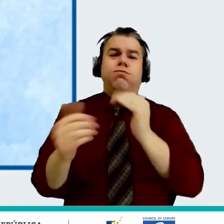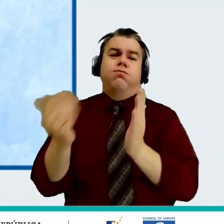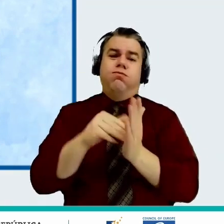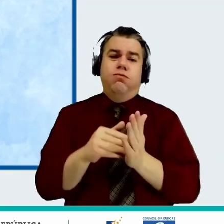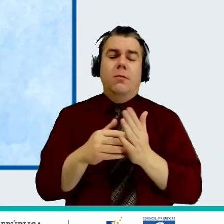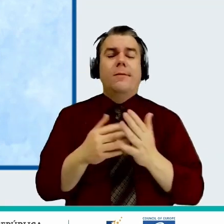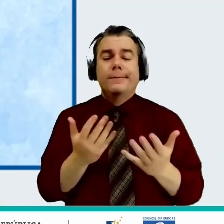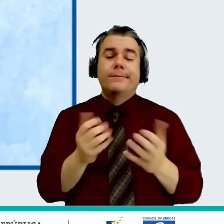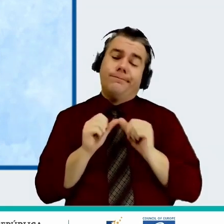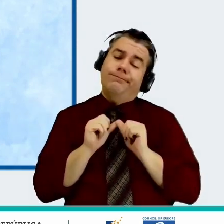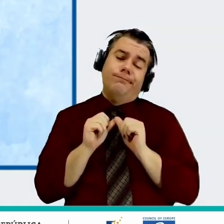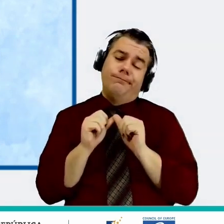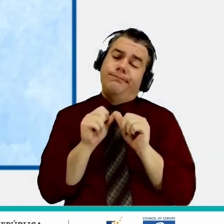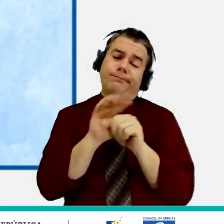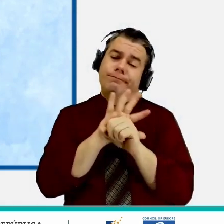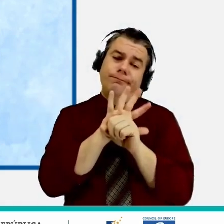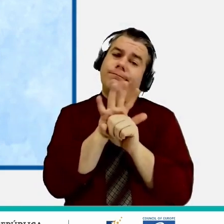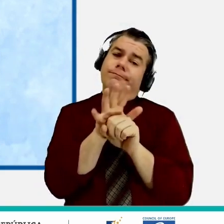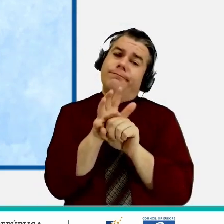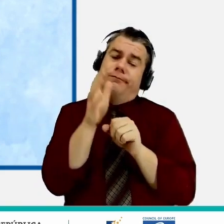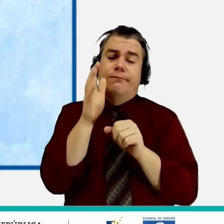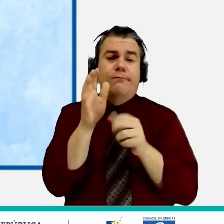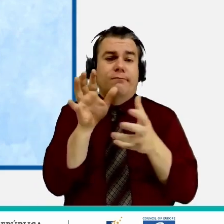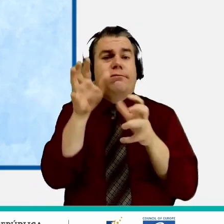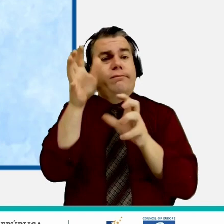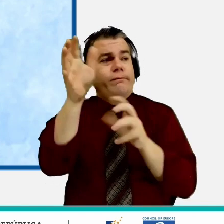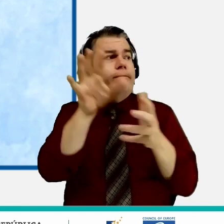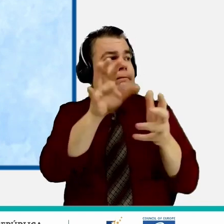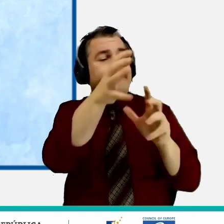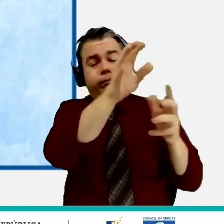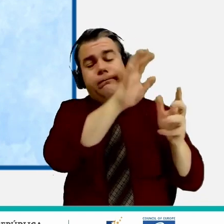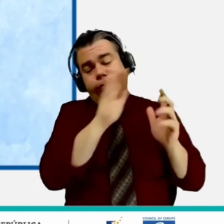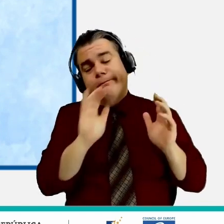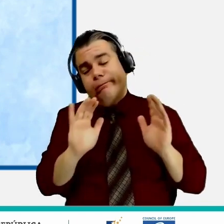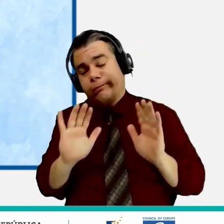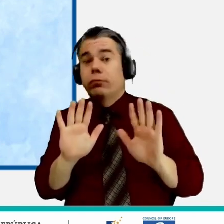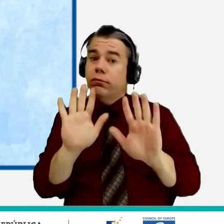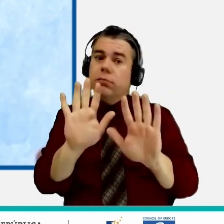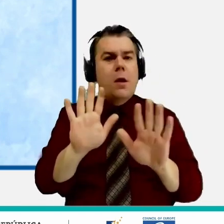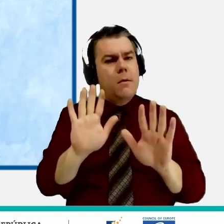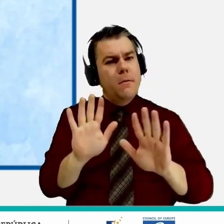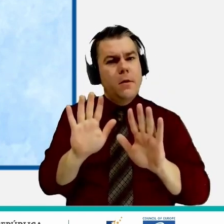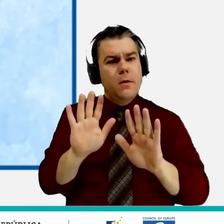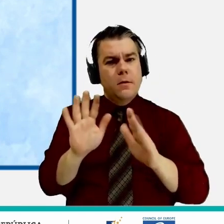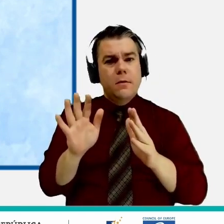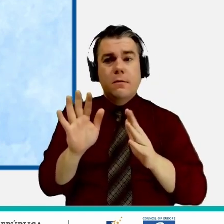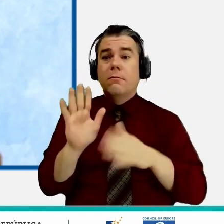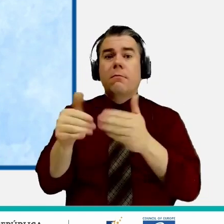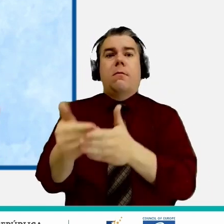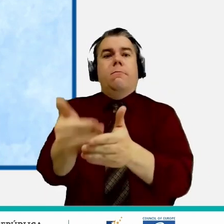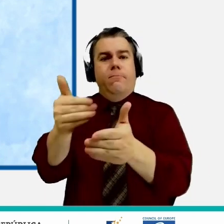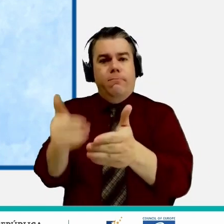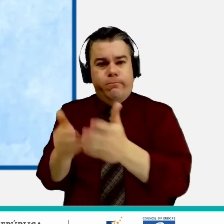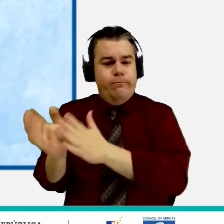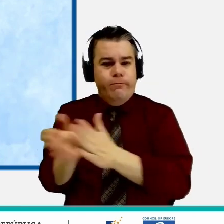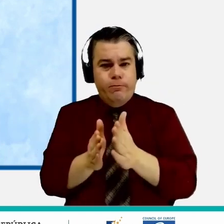the middle of the disasters, that we do know. However, this disaster proofing, this do no harm, and